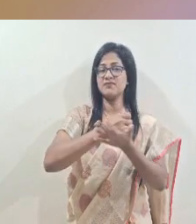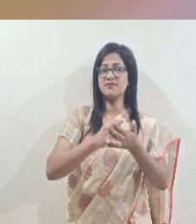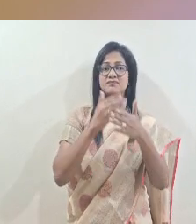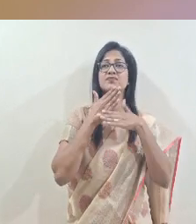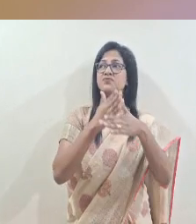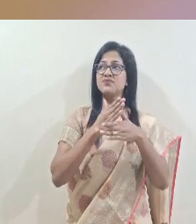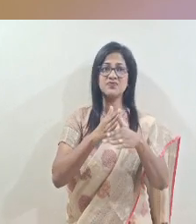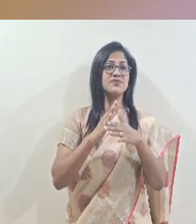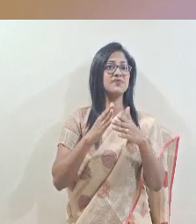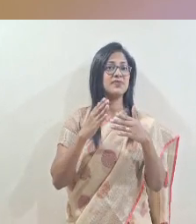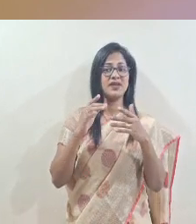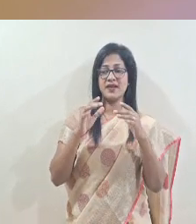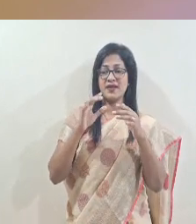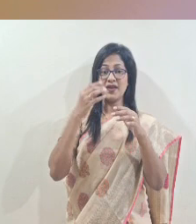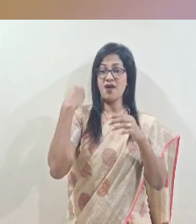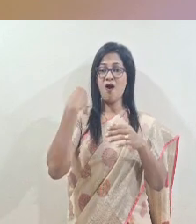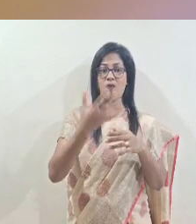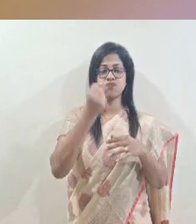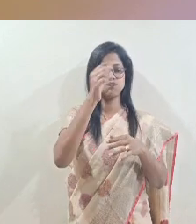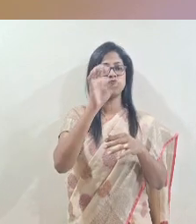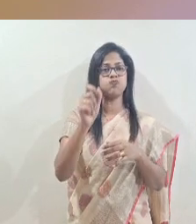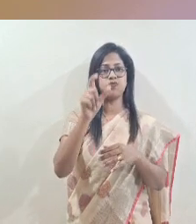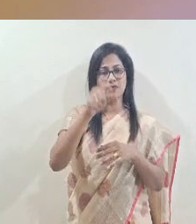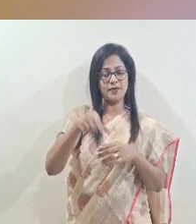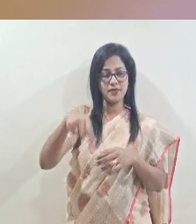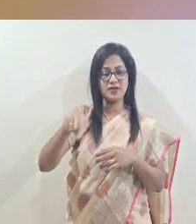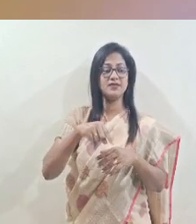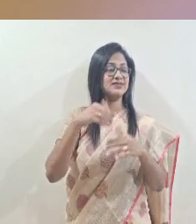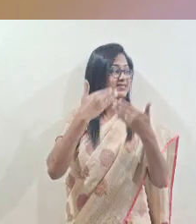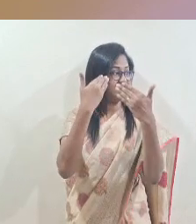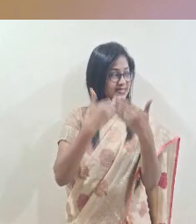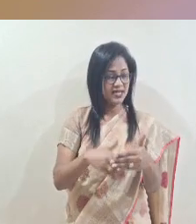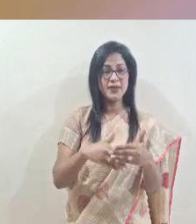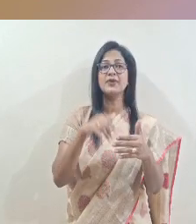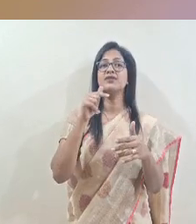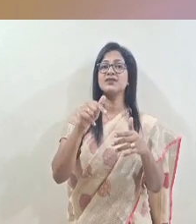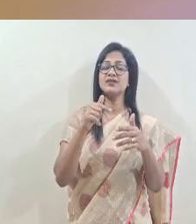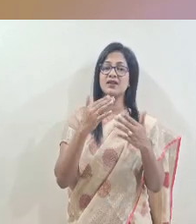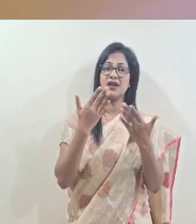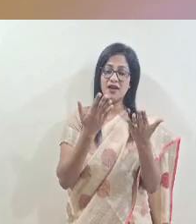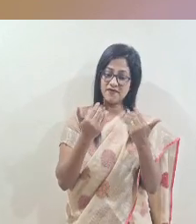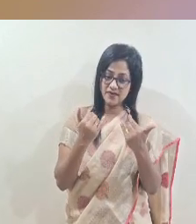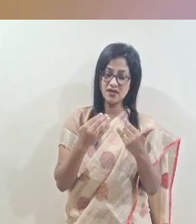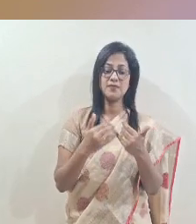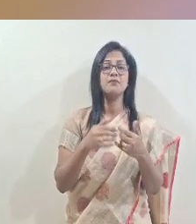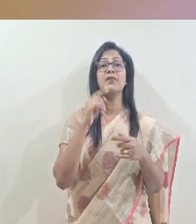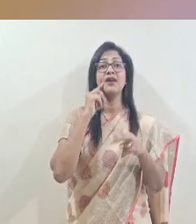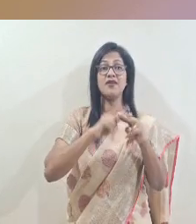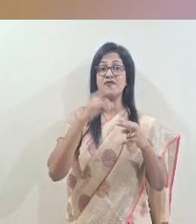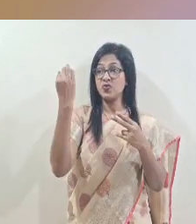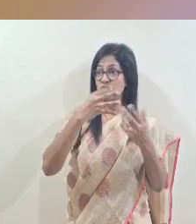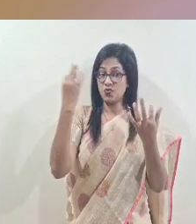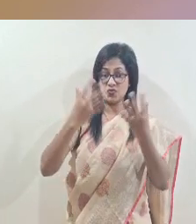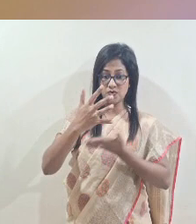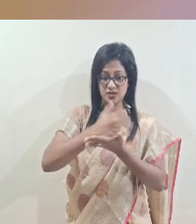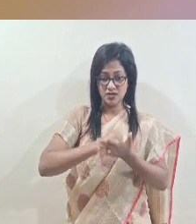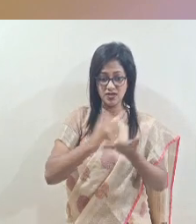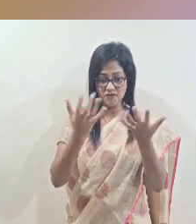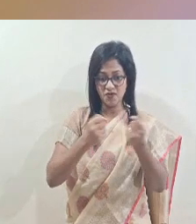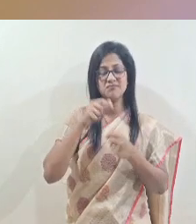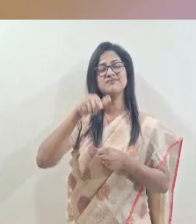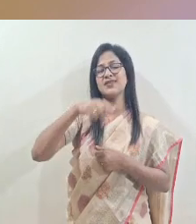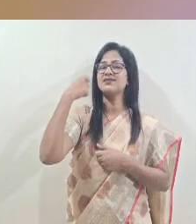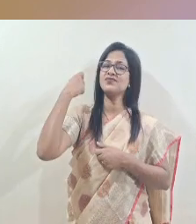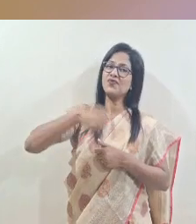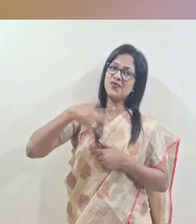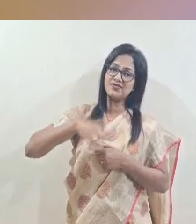between the stakeholders. And there are constraints to the amount of data that is available. And if you're going to collect new data, obviously it is costly and